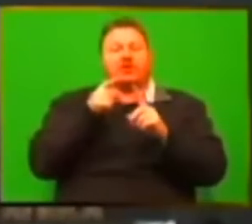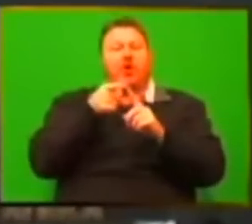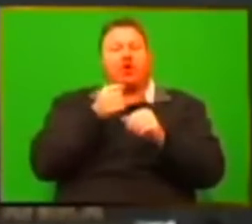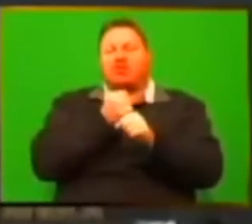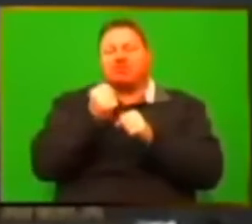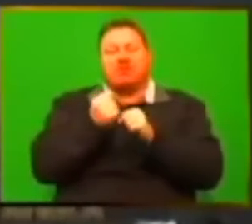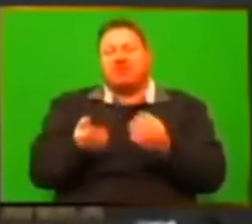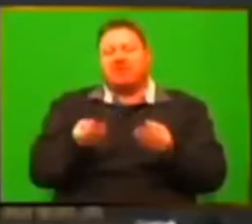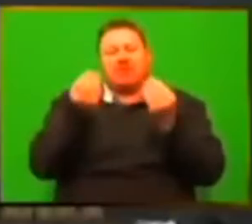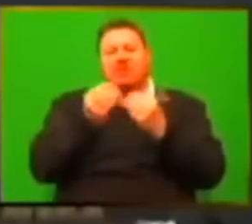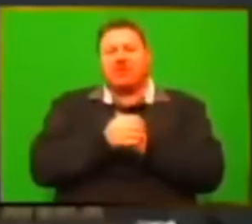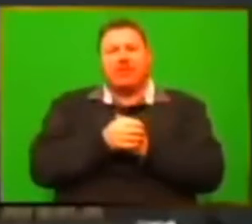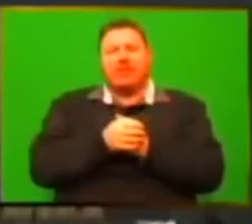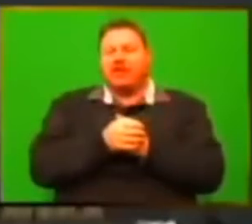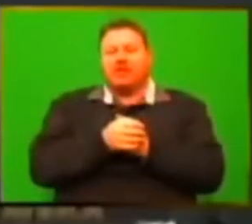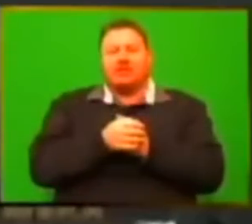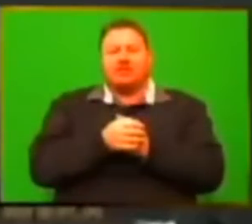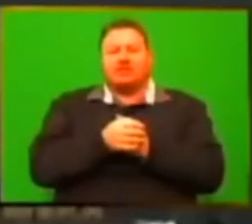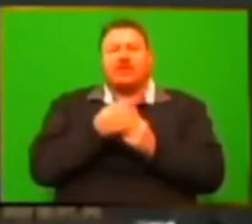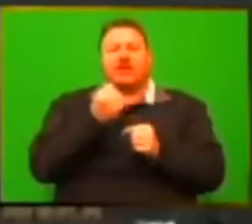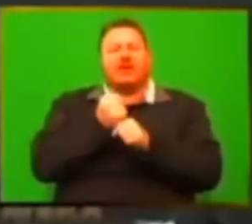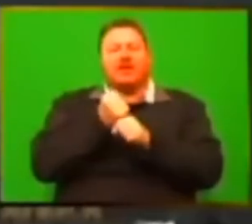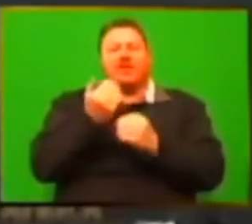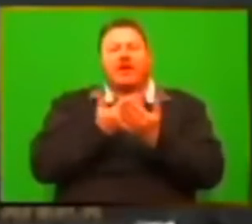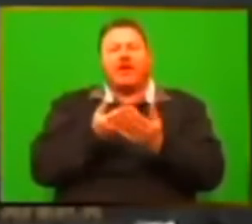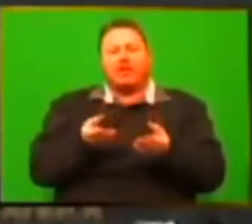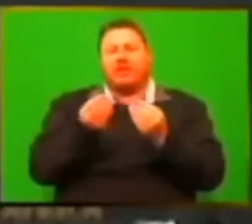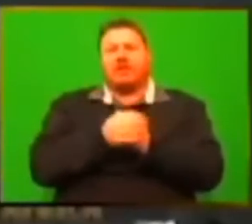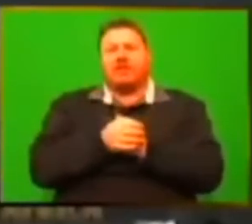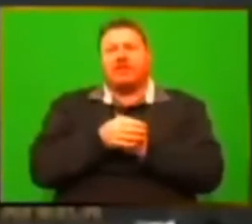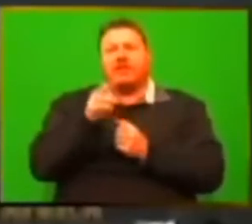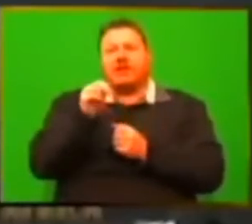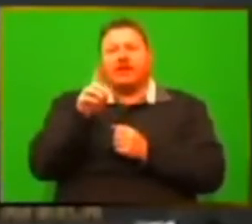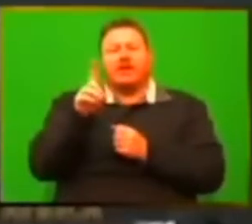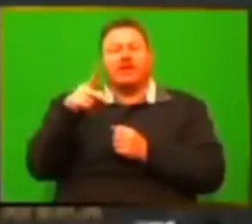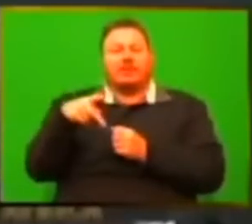been met and will never be met. The NDP had targeted to create a